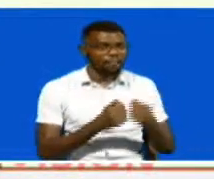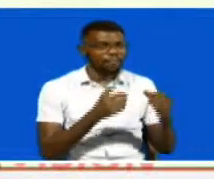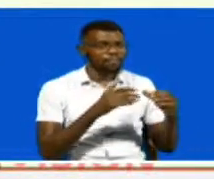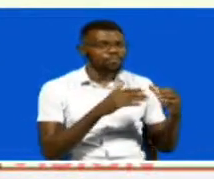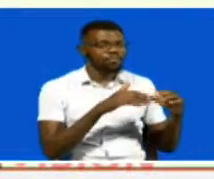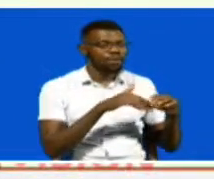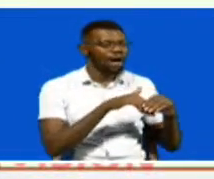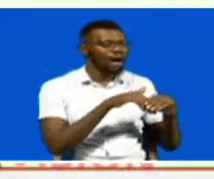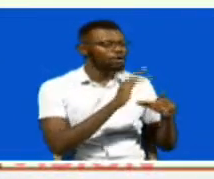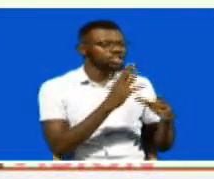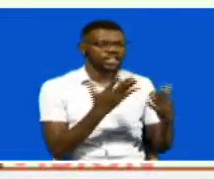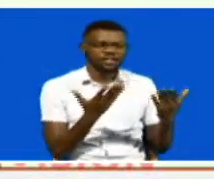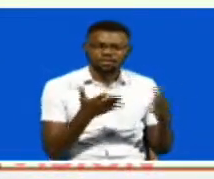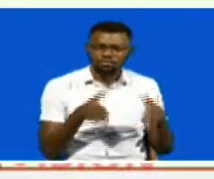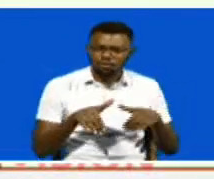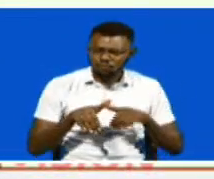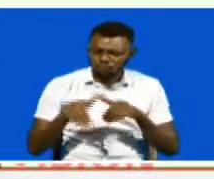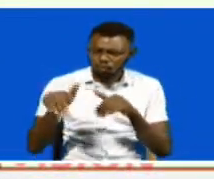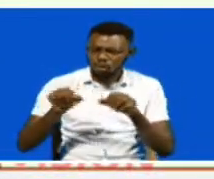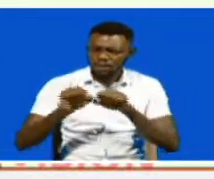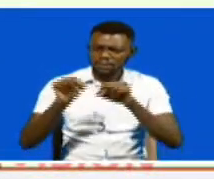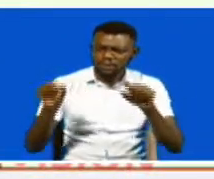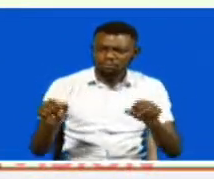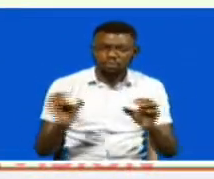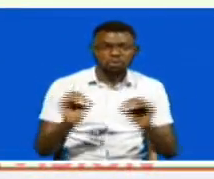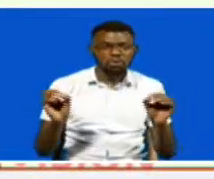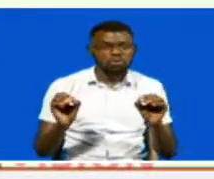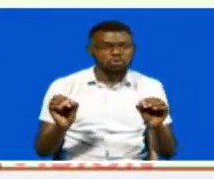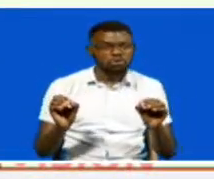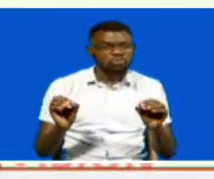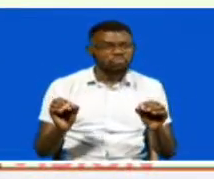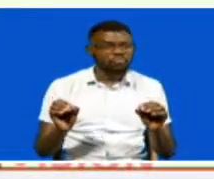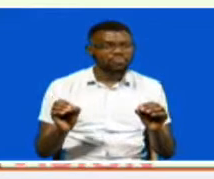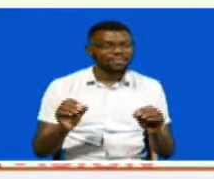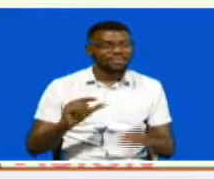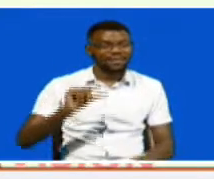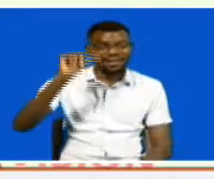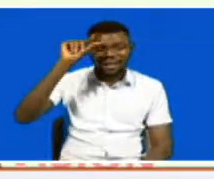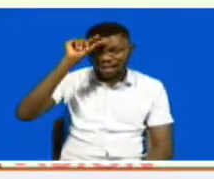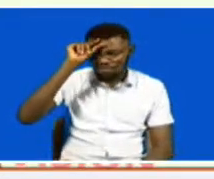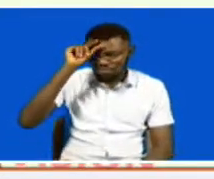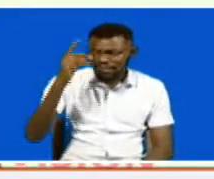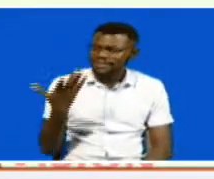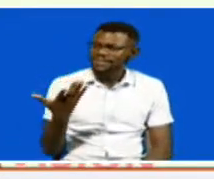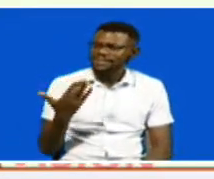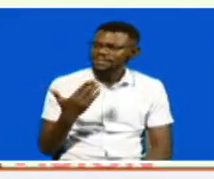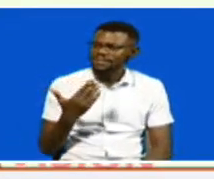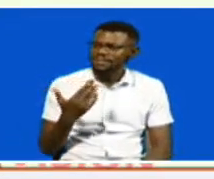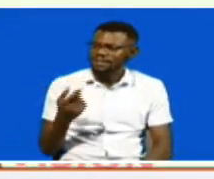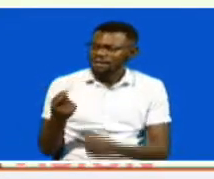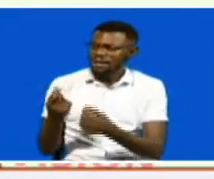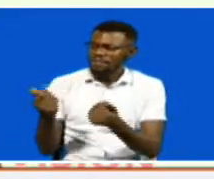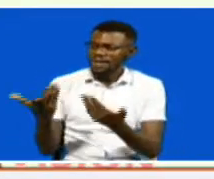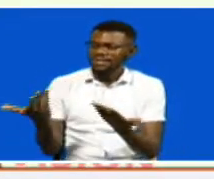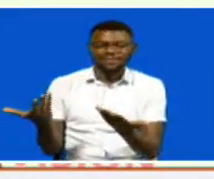the formal systems. What government would have earned, that money gets to